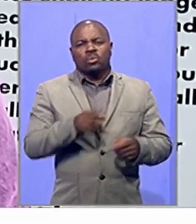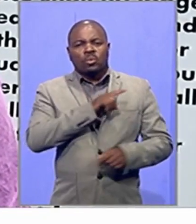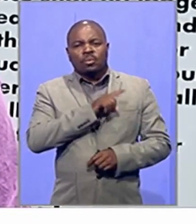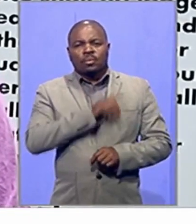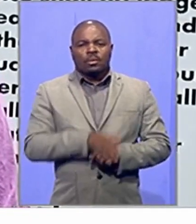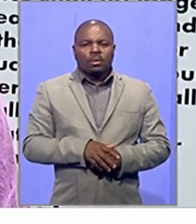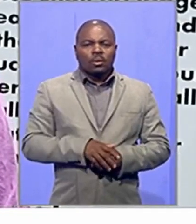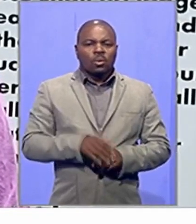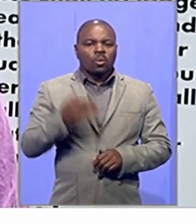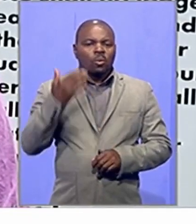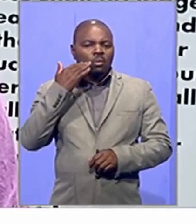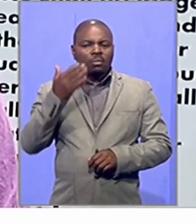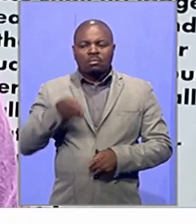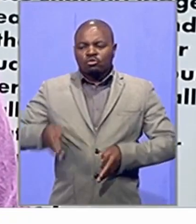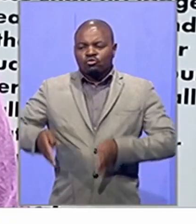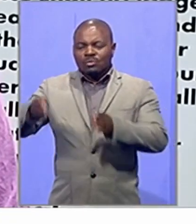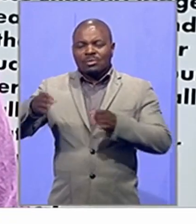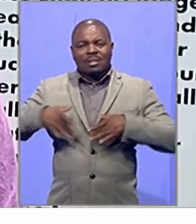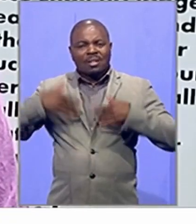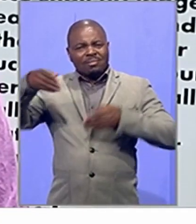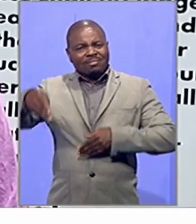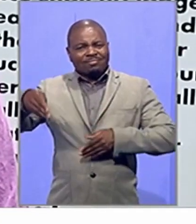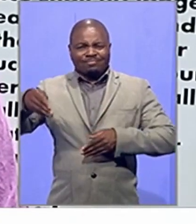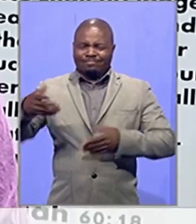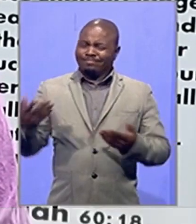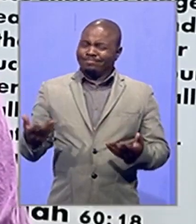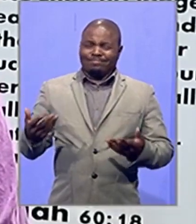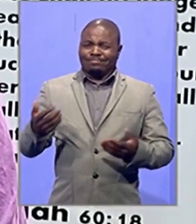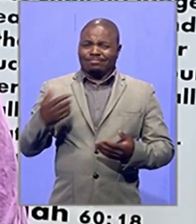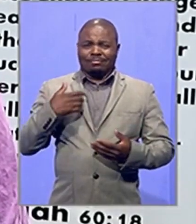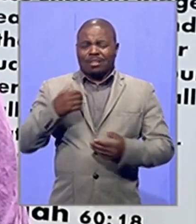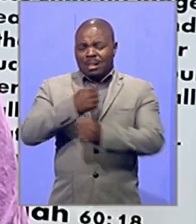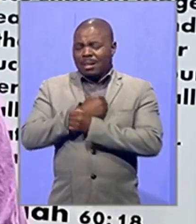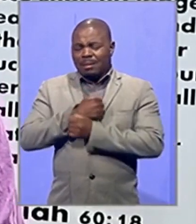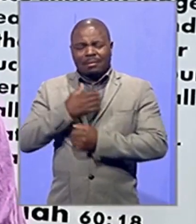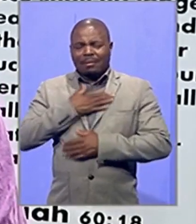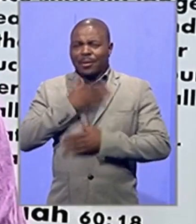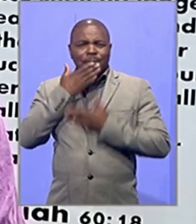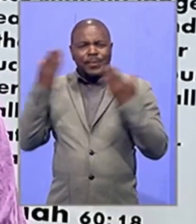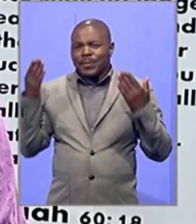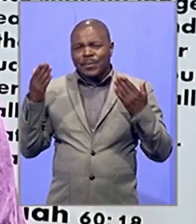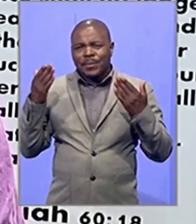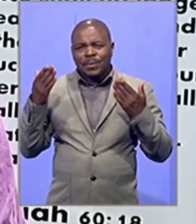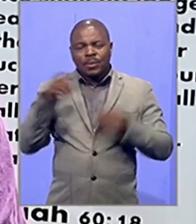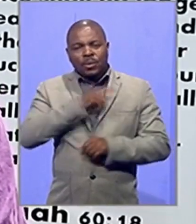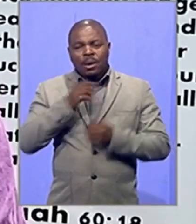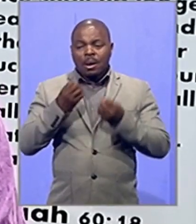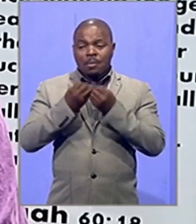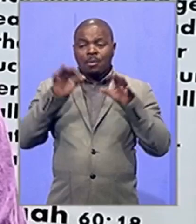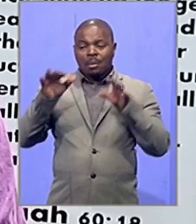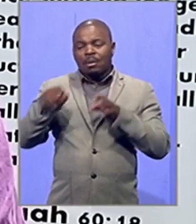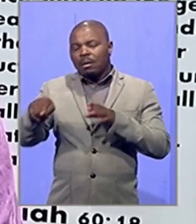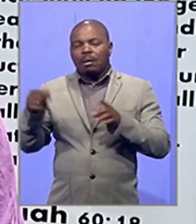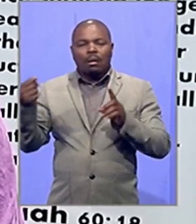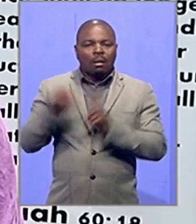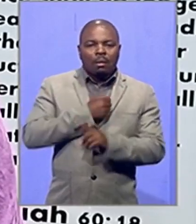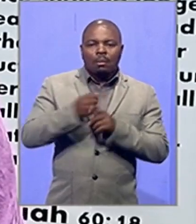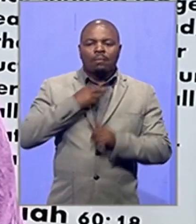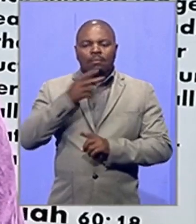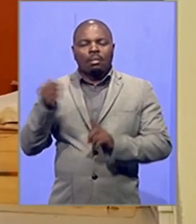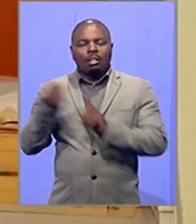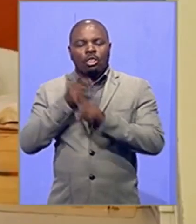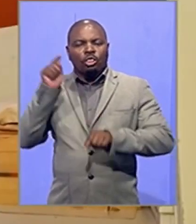because once you're in the street, you don't feel loved, because most of the people, they abuse you verbally in